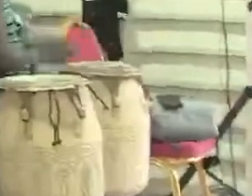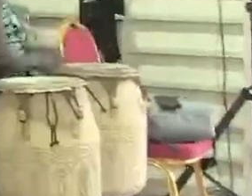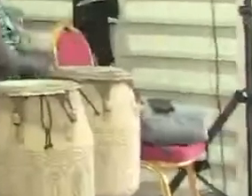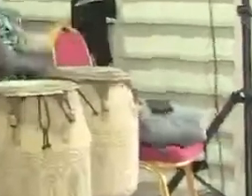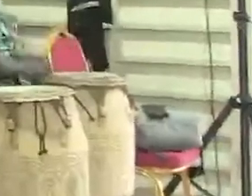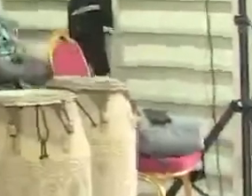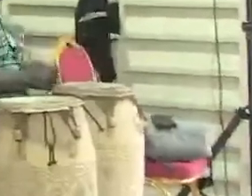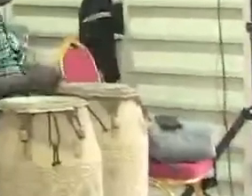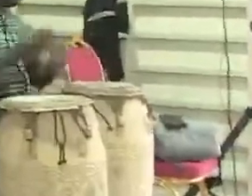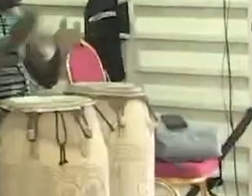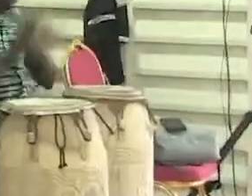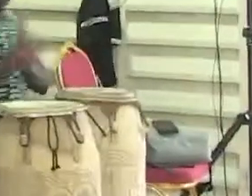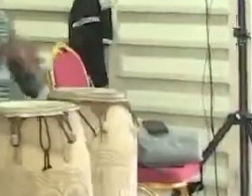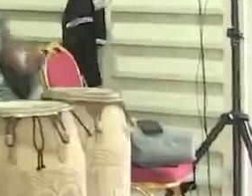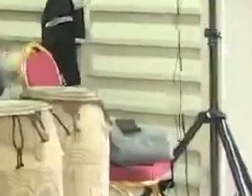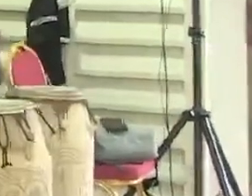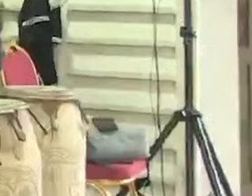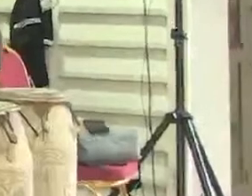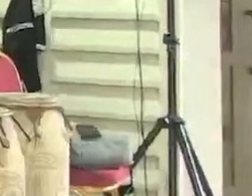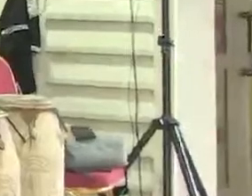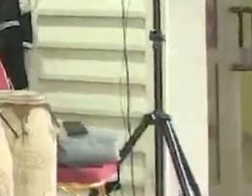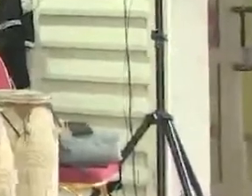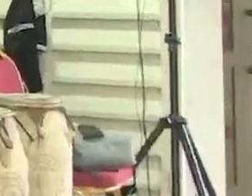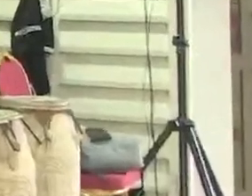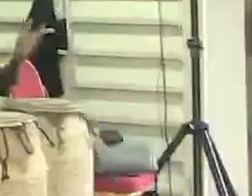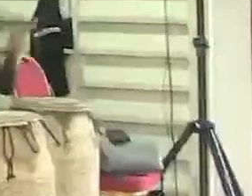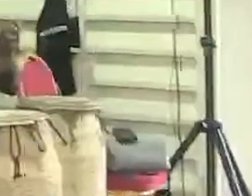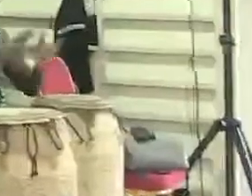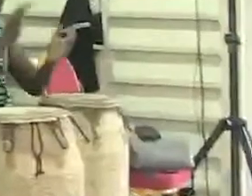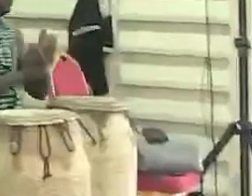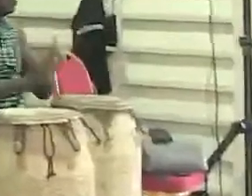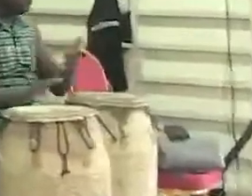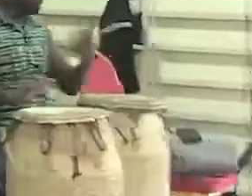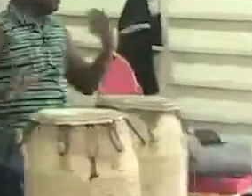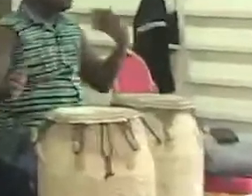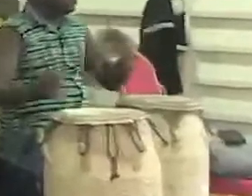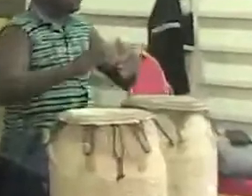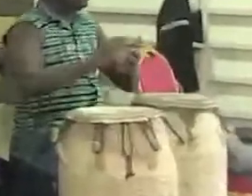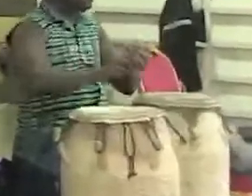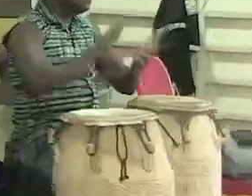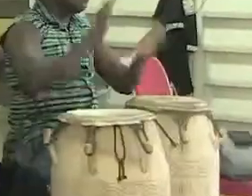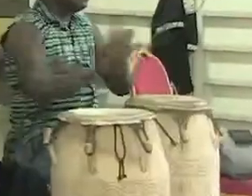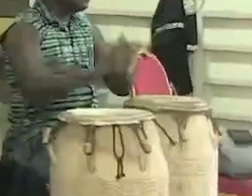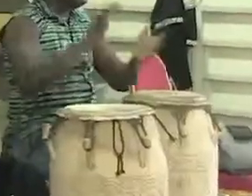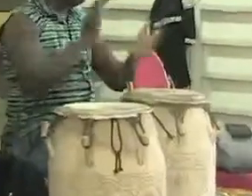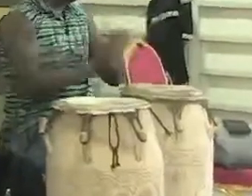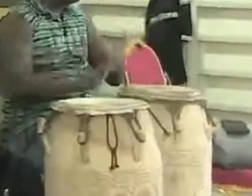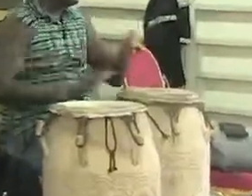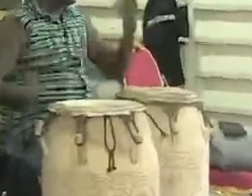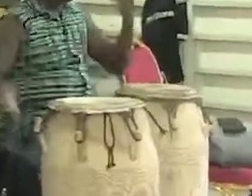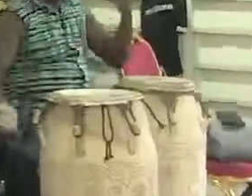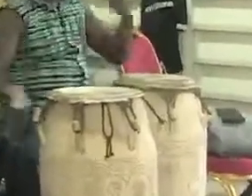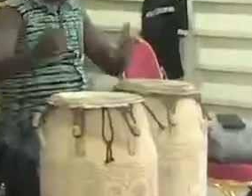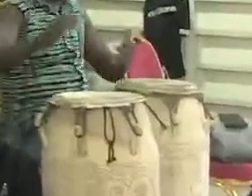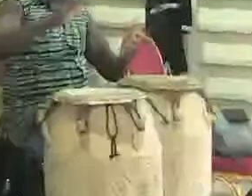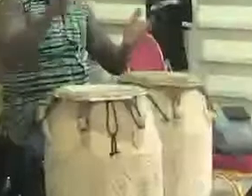you. But the back of their mind is something different. It's only God who